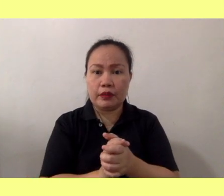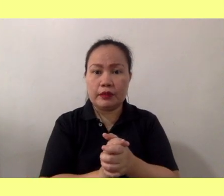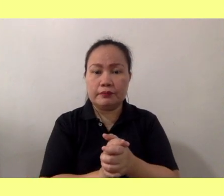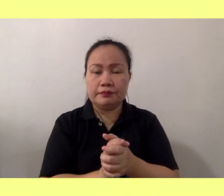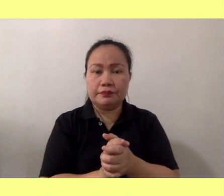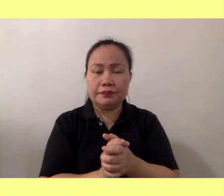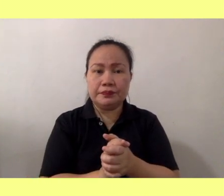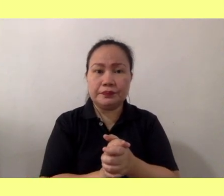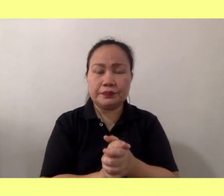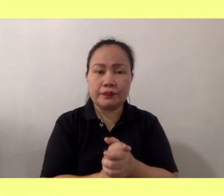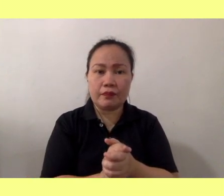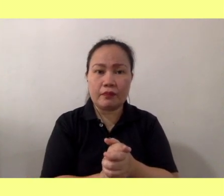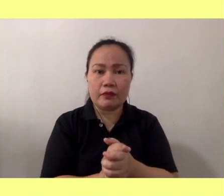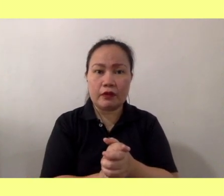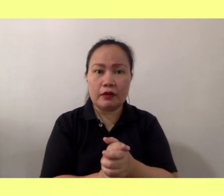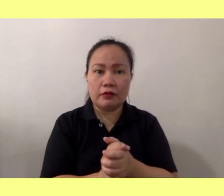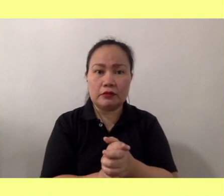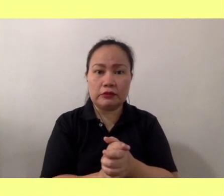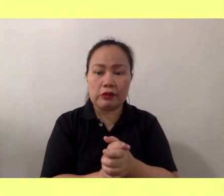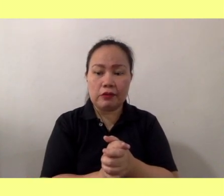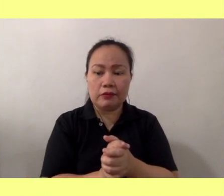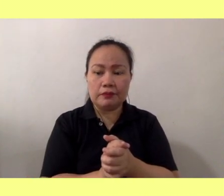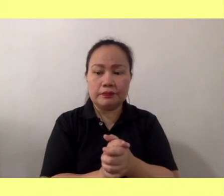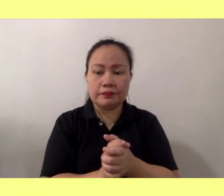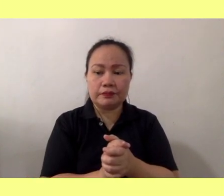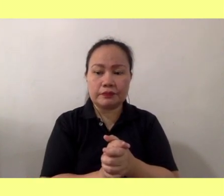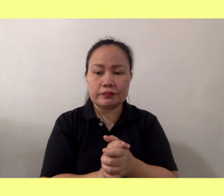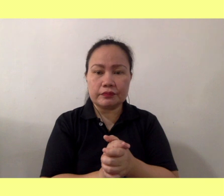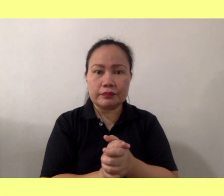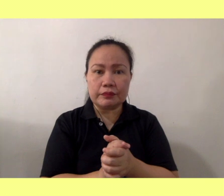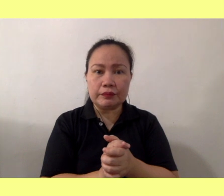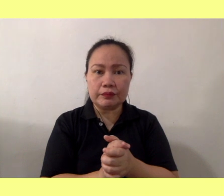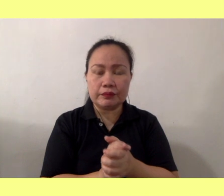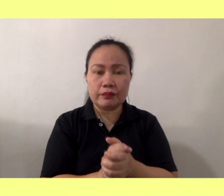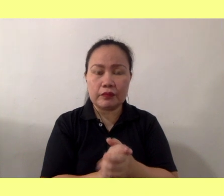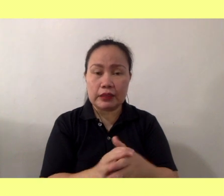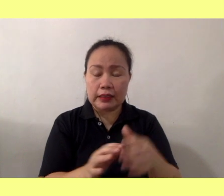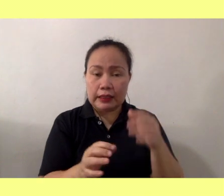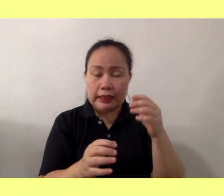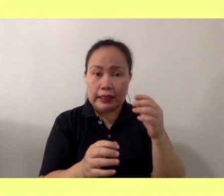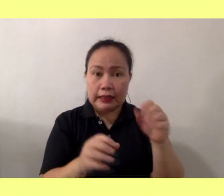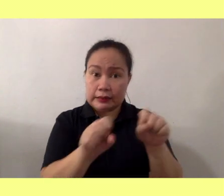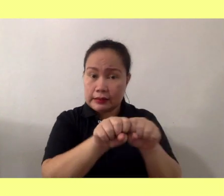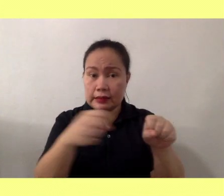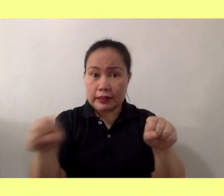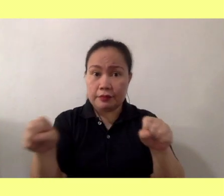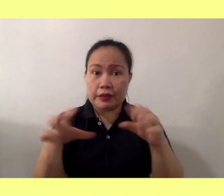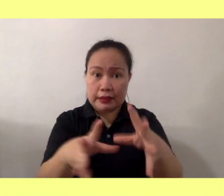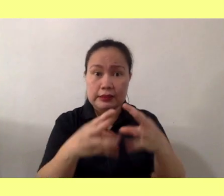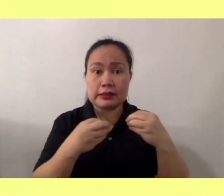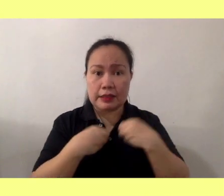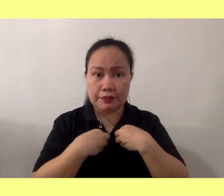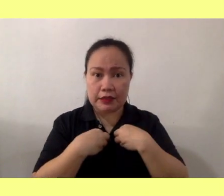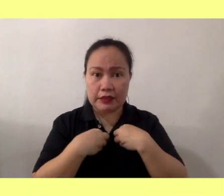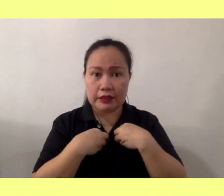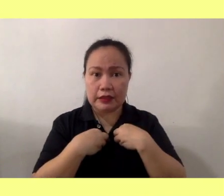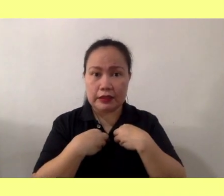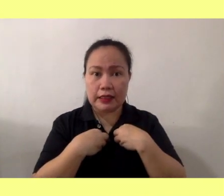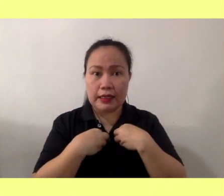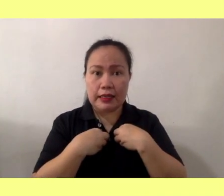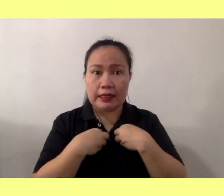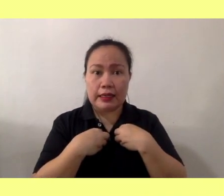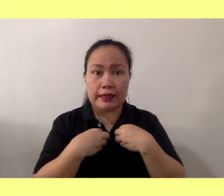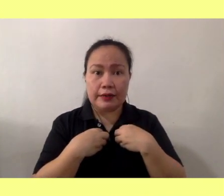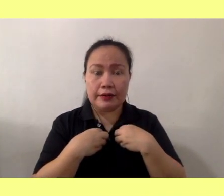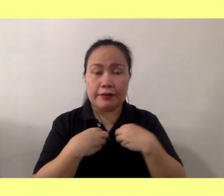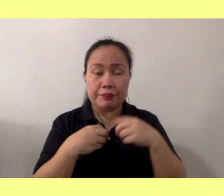kaya, tawag nito, yung statement na yon ay tinatanggap na natin based doon sa nakikita natin, which is